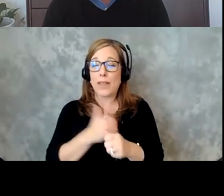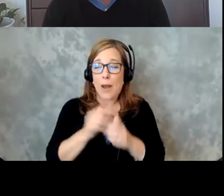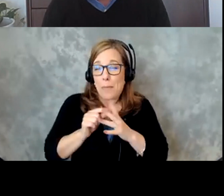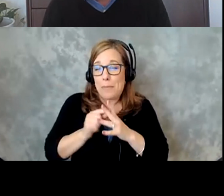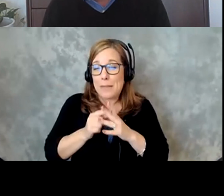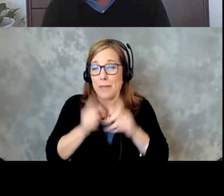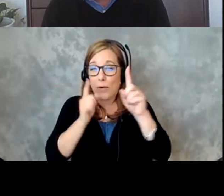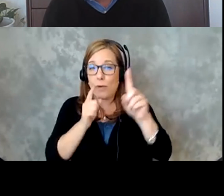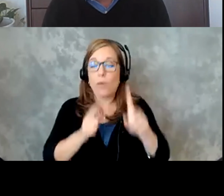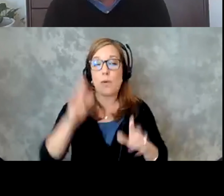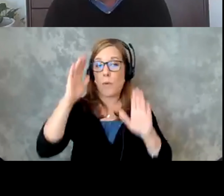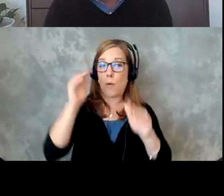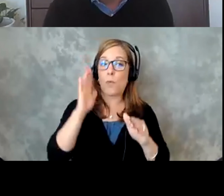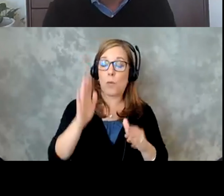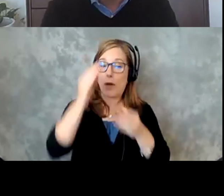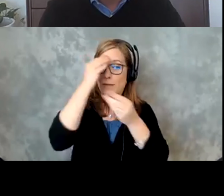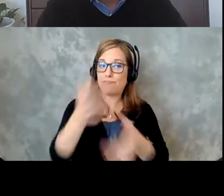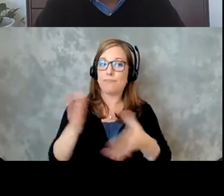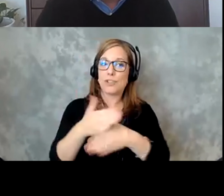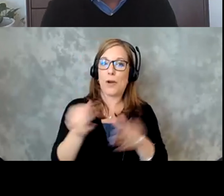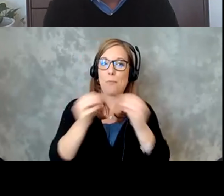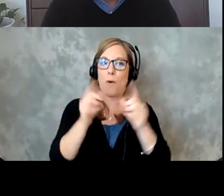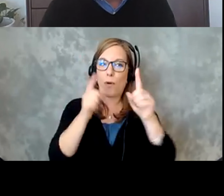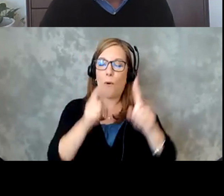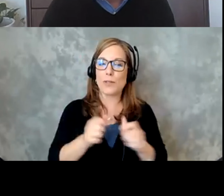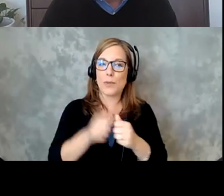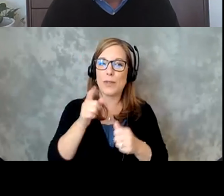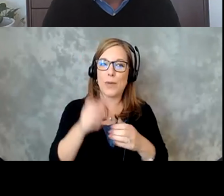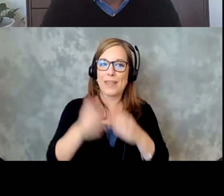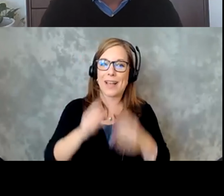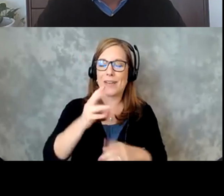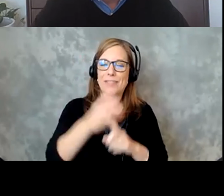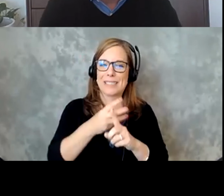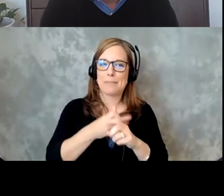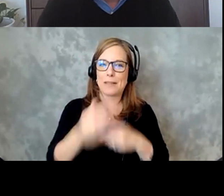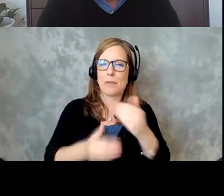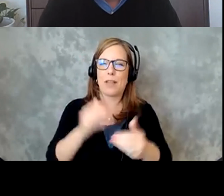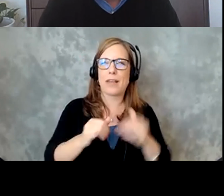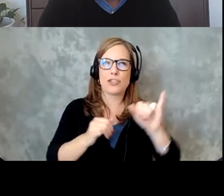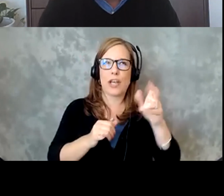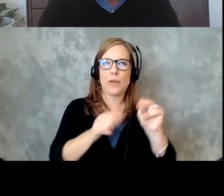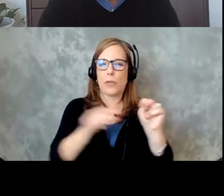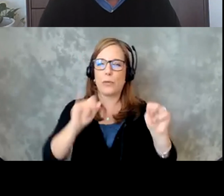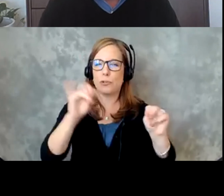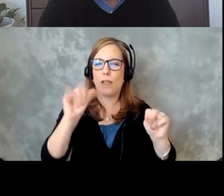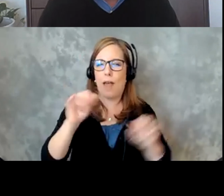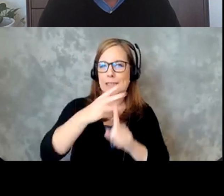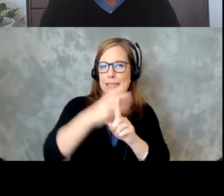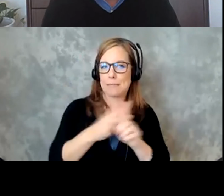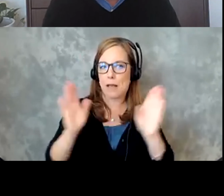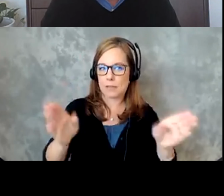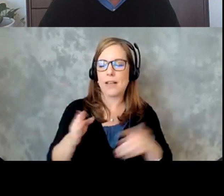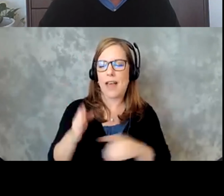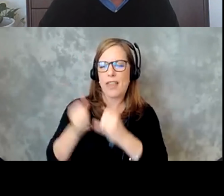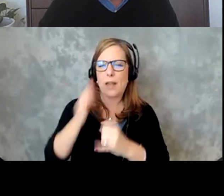goals towards the end of our 6-month process, which is from January to July. We haven't